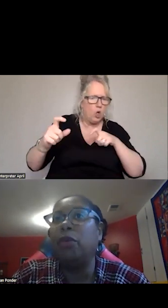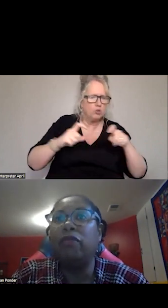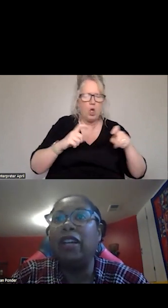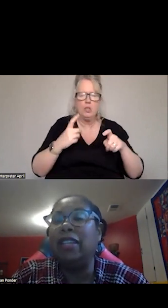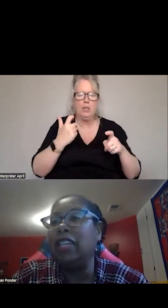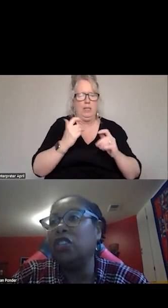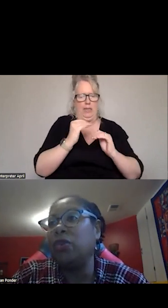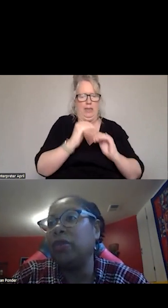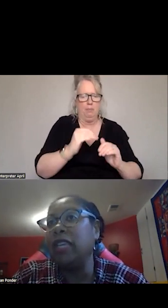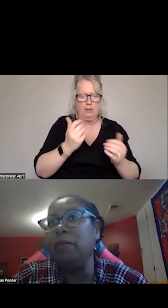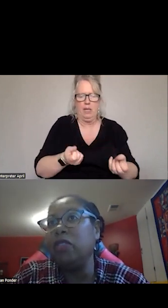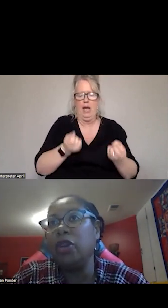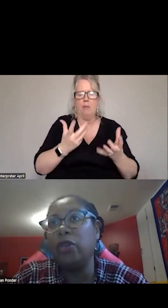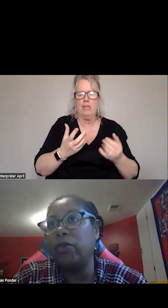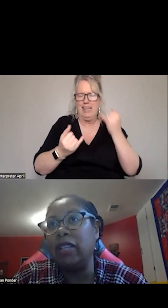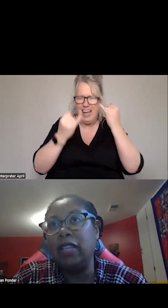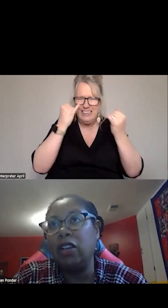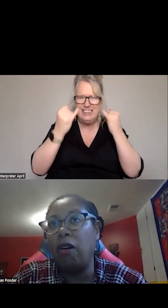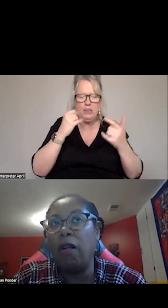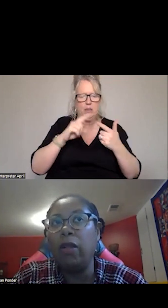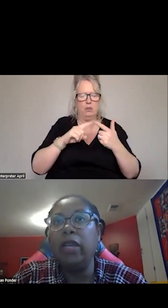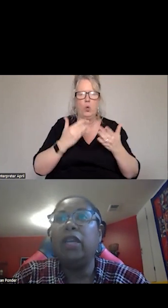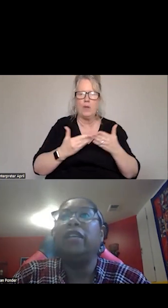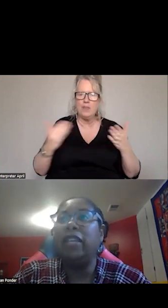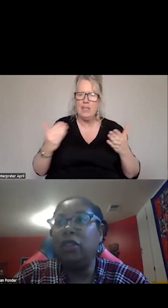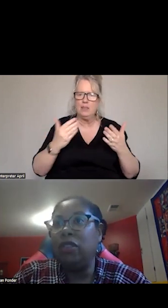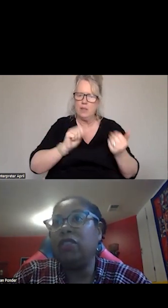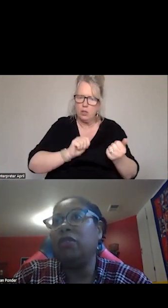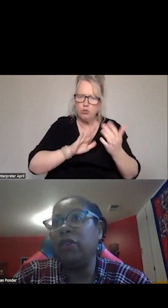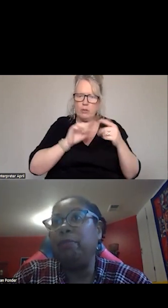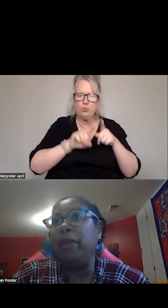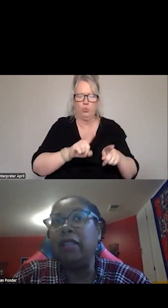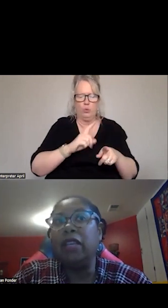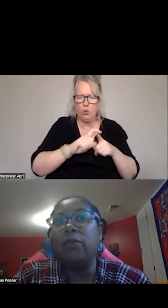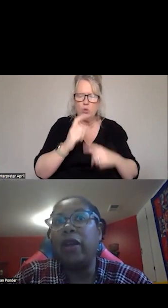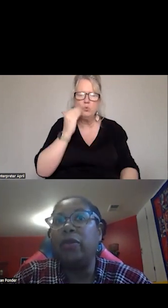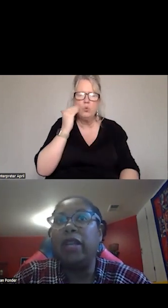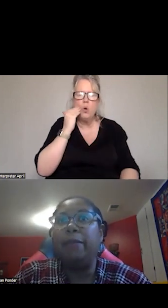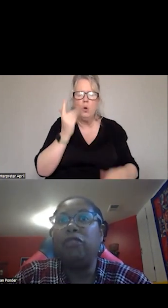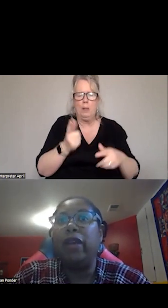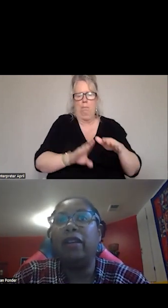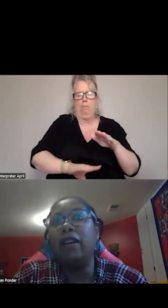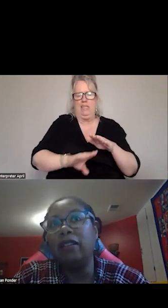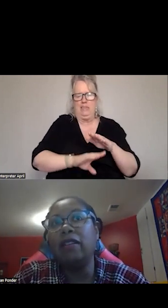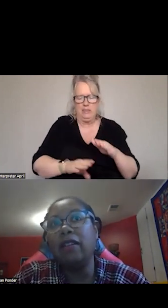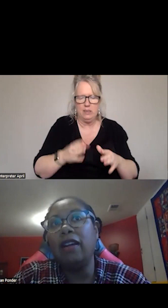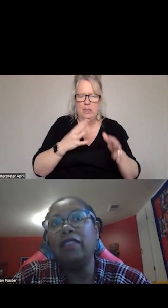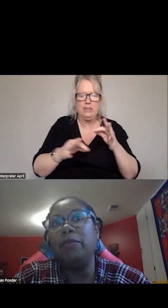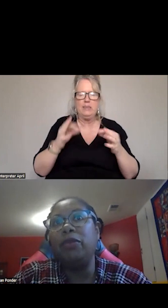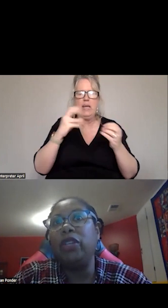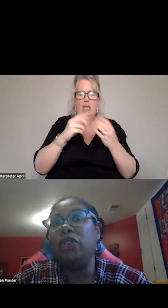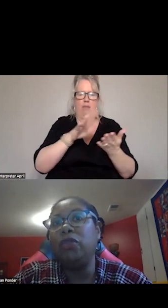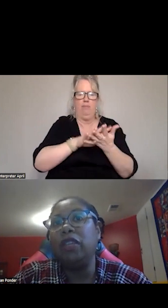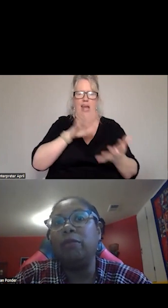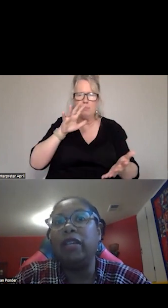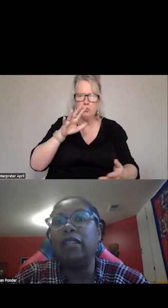the number of ideas or themes that are addressed in a call, again, using, very basic rather than abstract concepts,